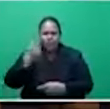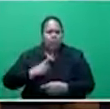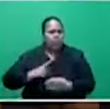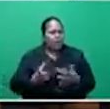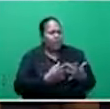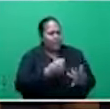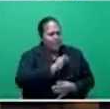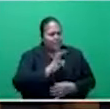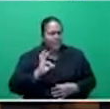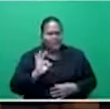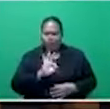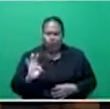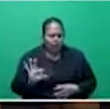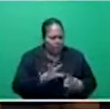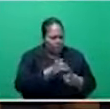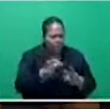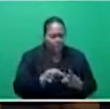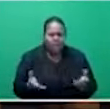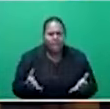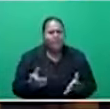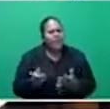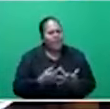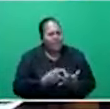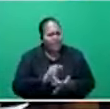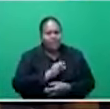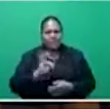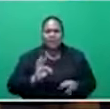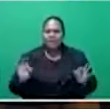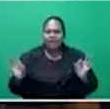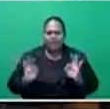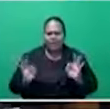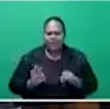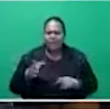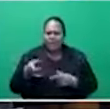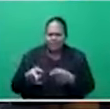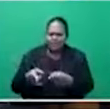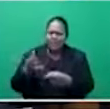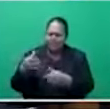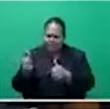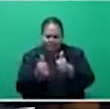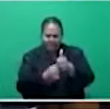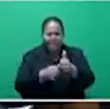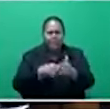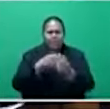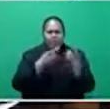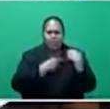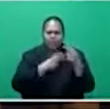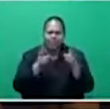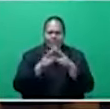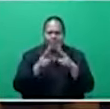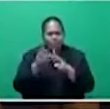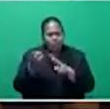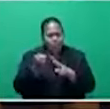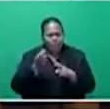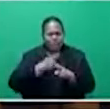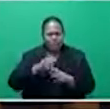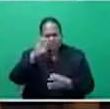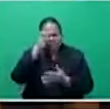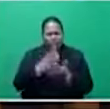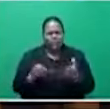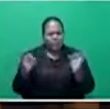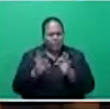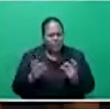considered? Staff who are currently on acting roles do not have enough management level experience and are given double the salary. This is just the act of collusion and